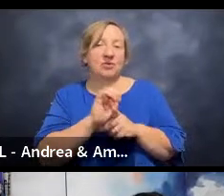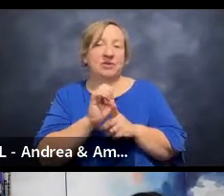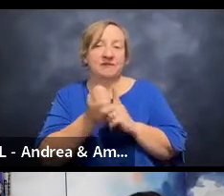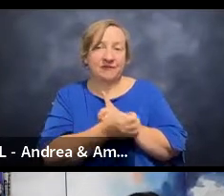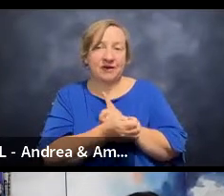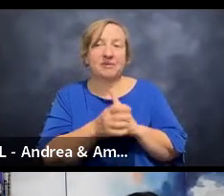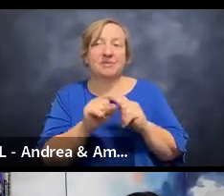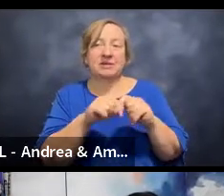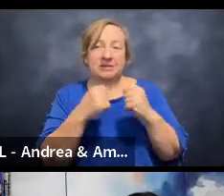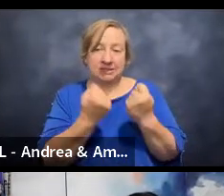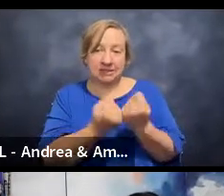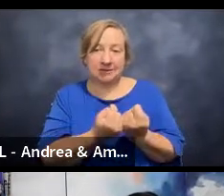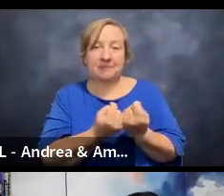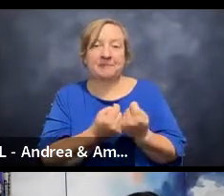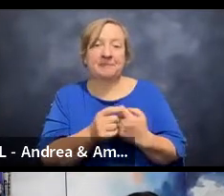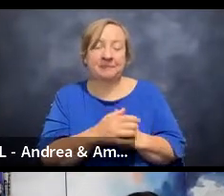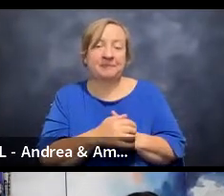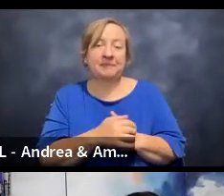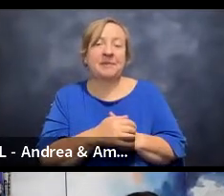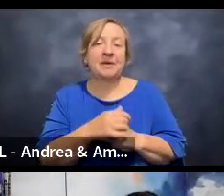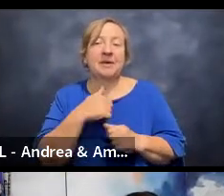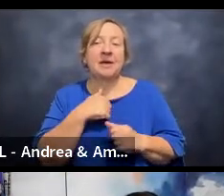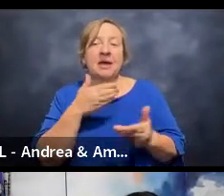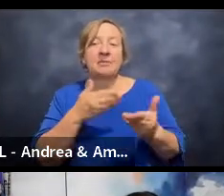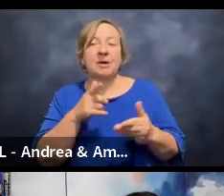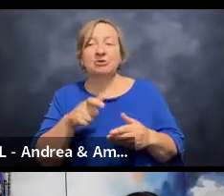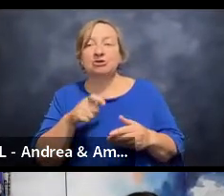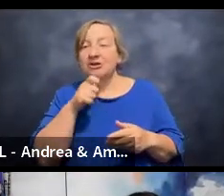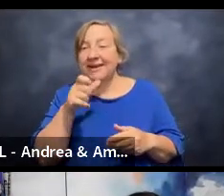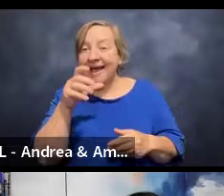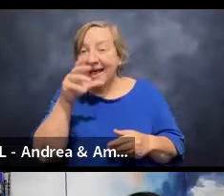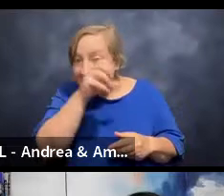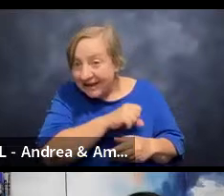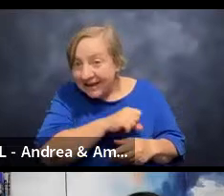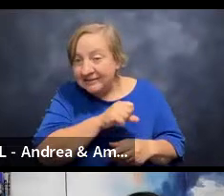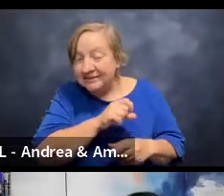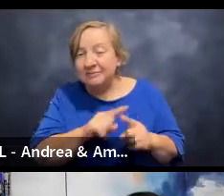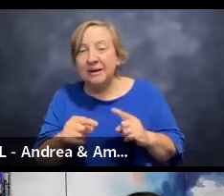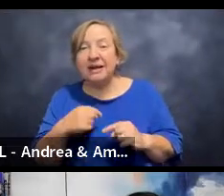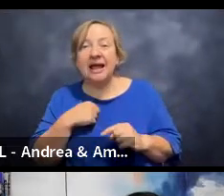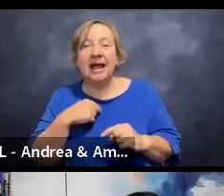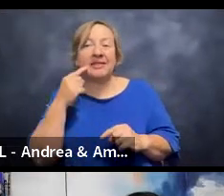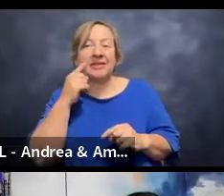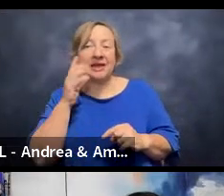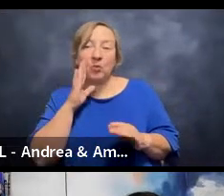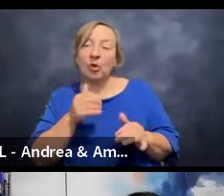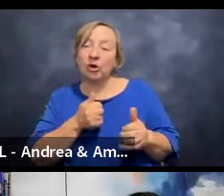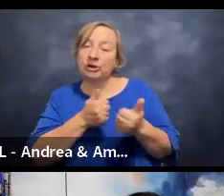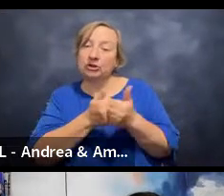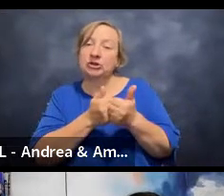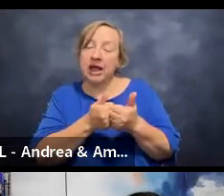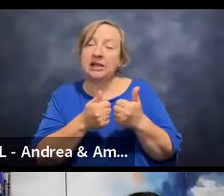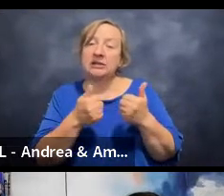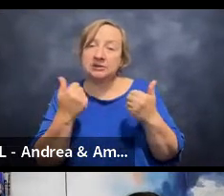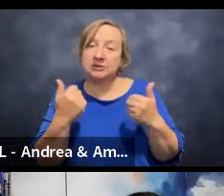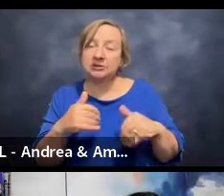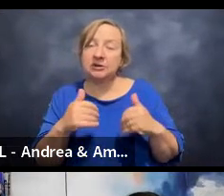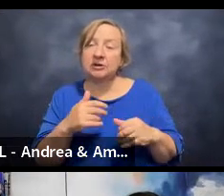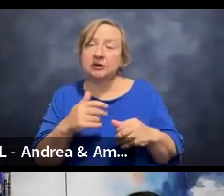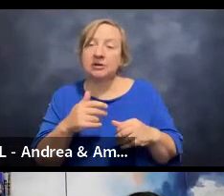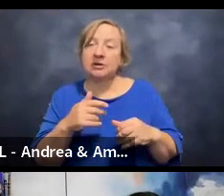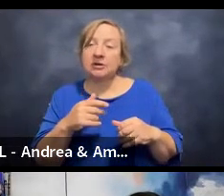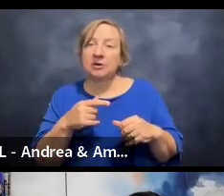and I probably shouldn't take guesses, but I think it would be really challenging for us to,